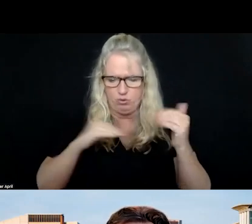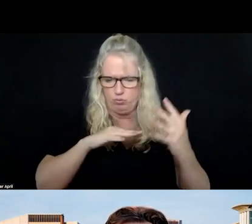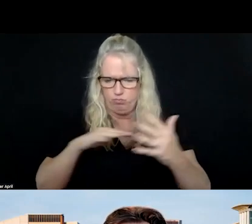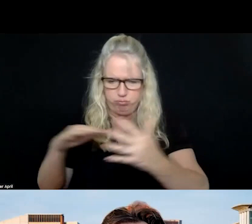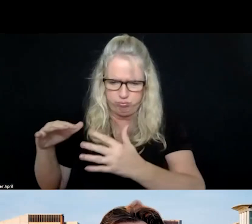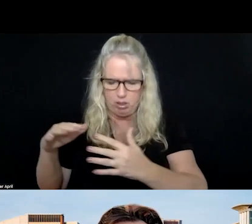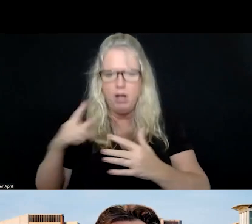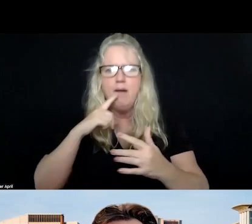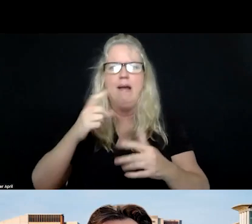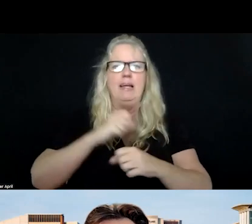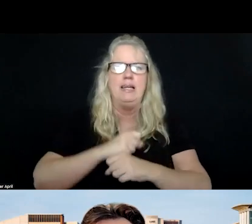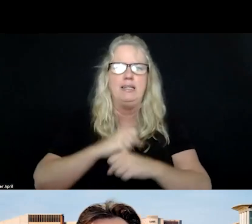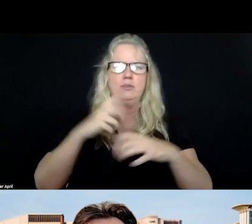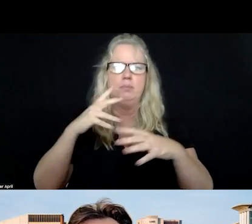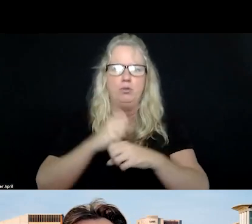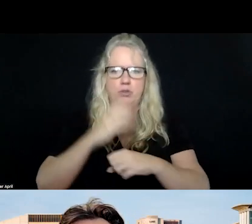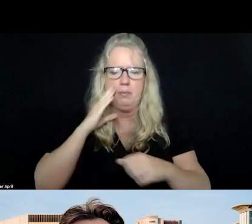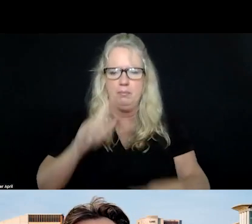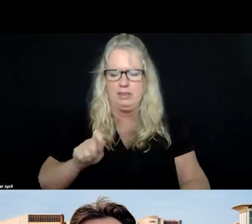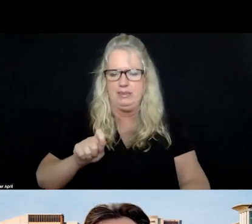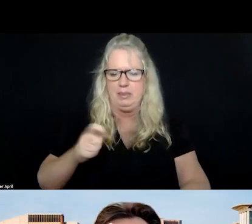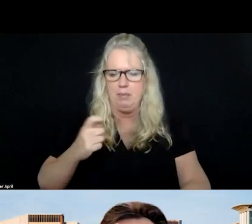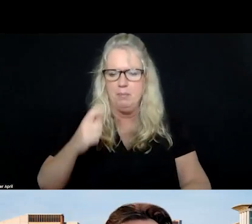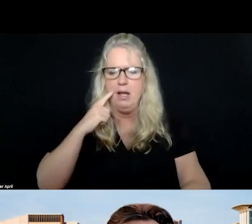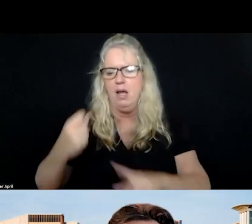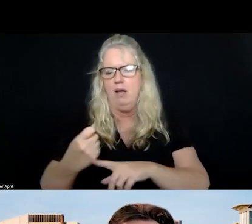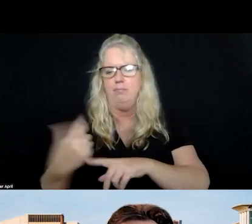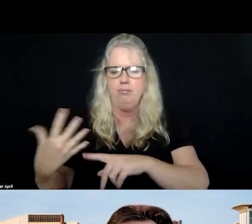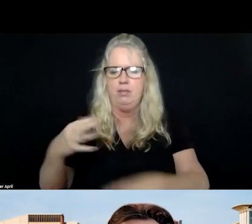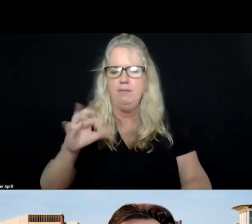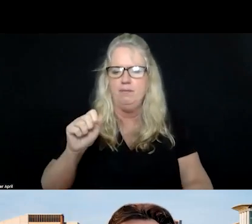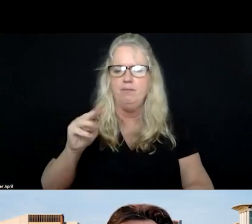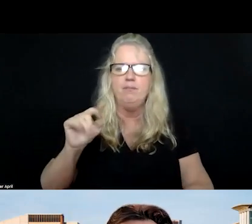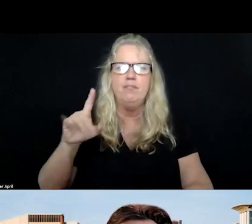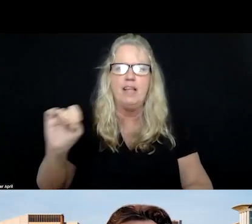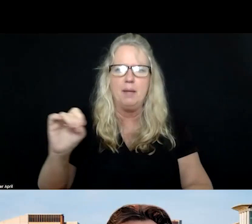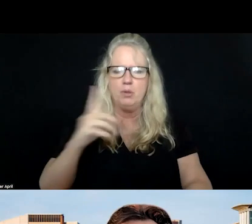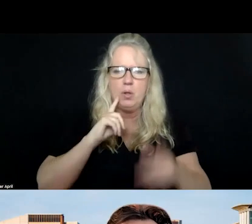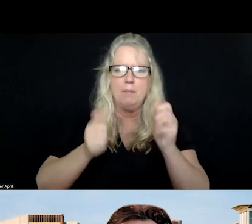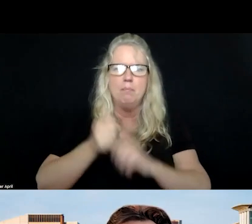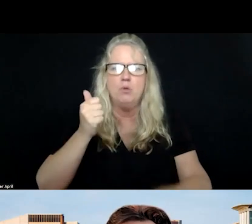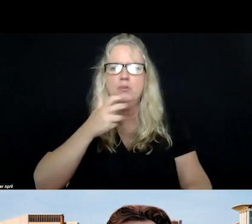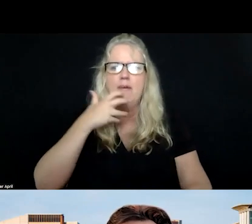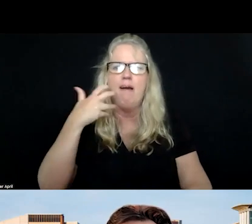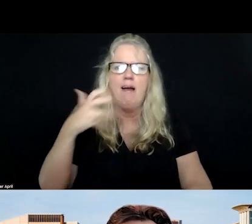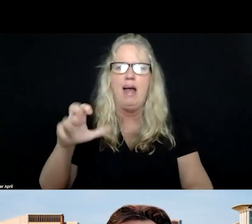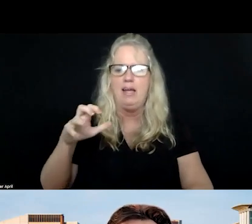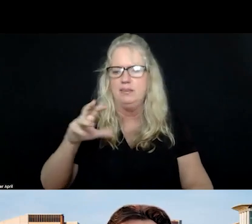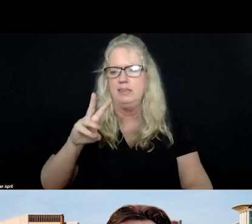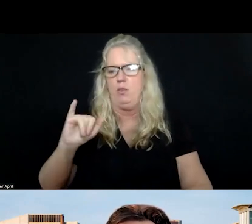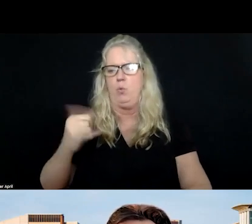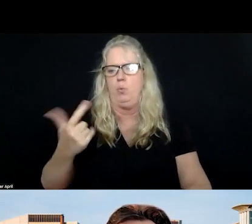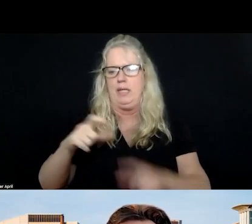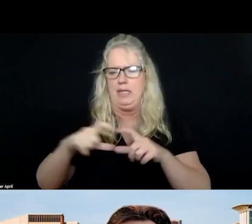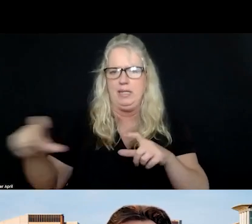an explosion due to ignition of a flammable fuel air mixture in a hot and mostly empty center wing tank.